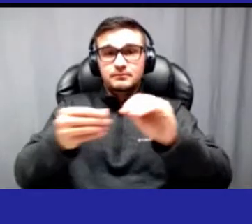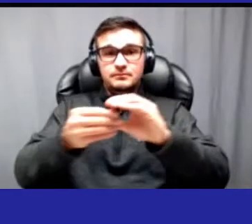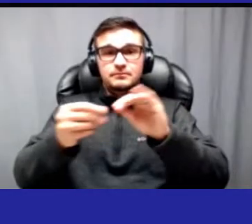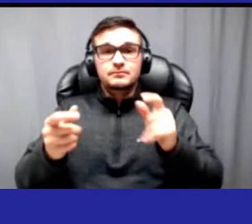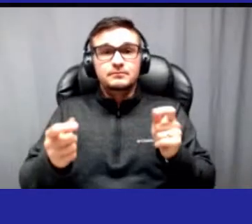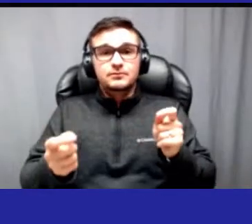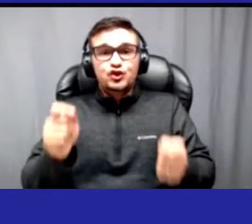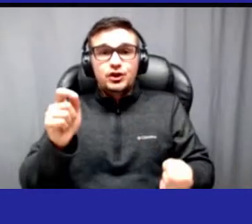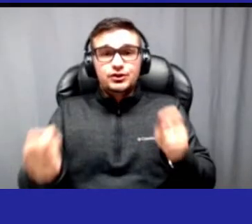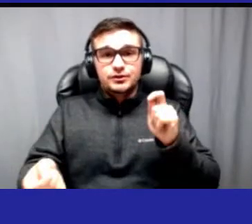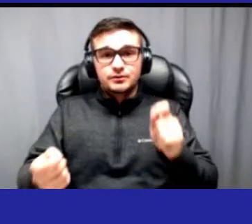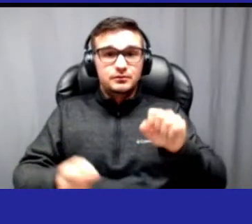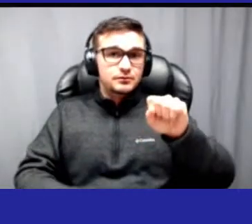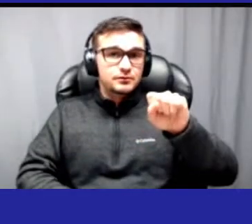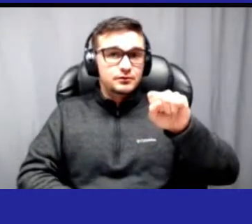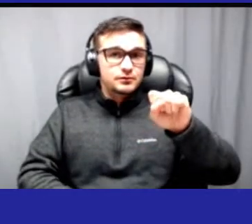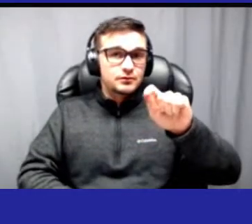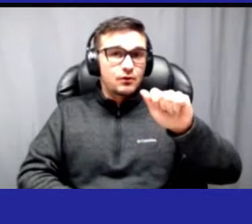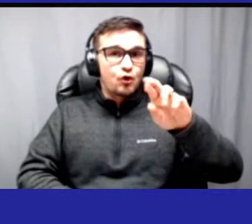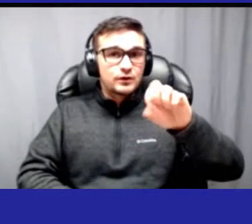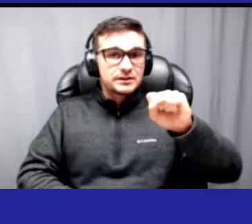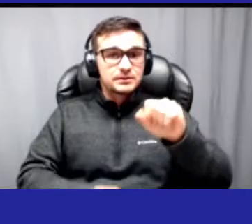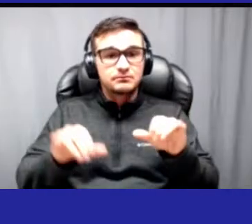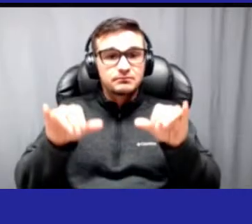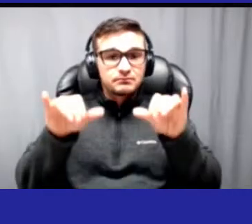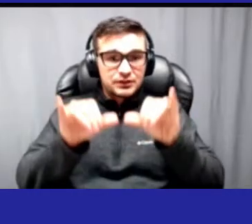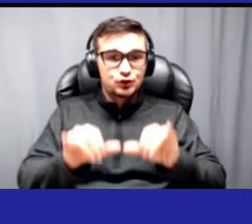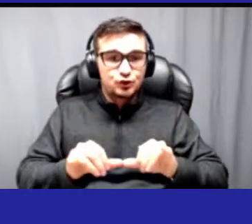stars measures. Next slide.